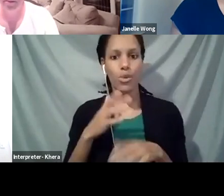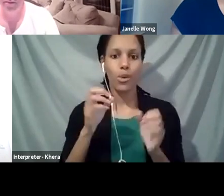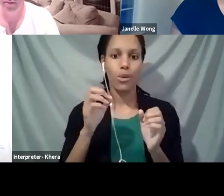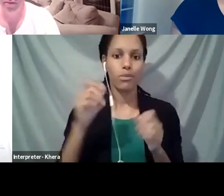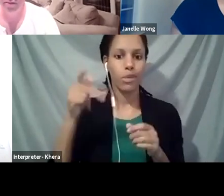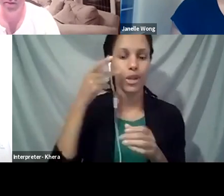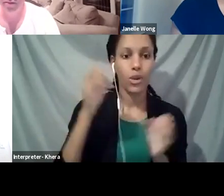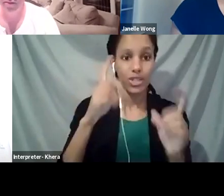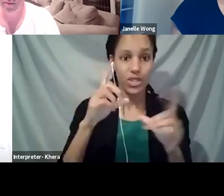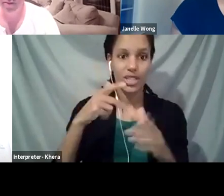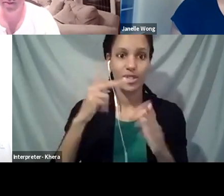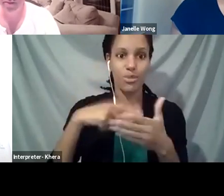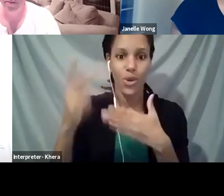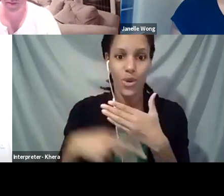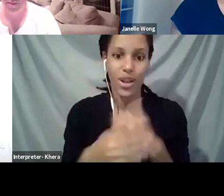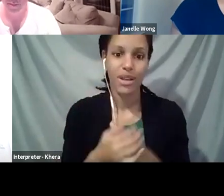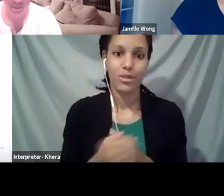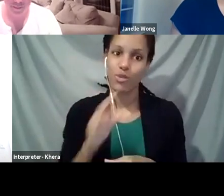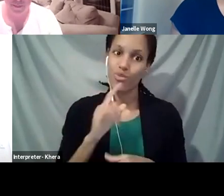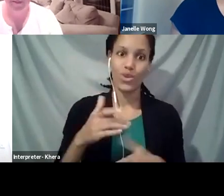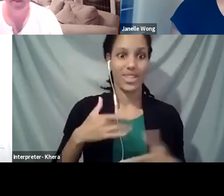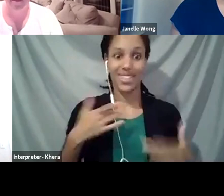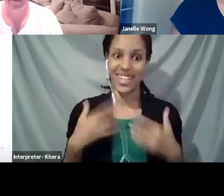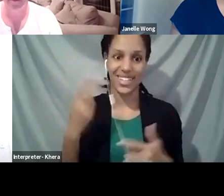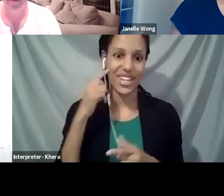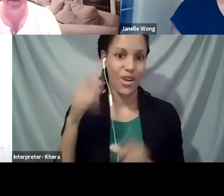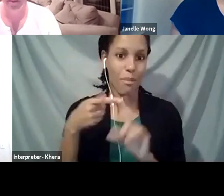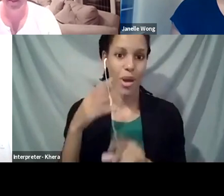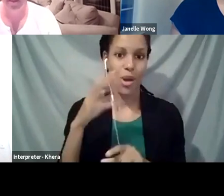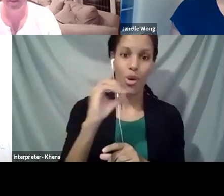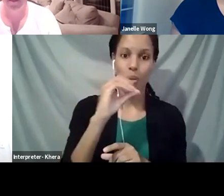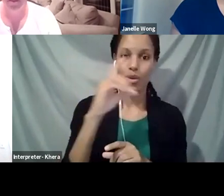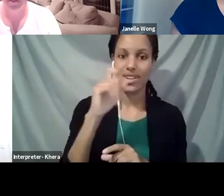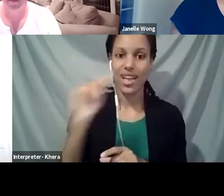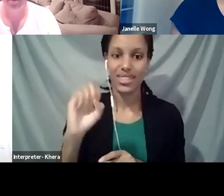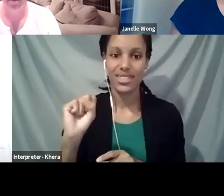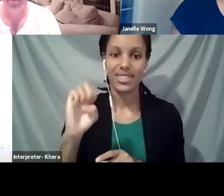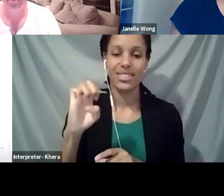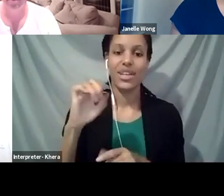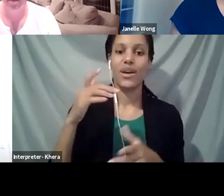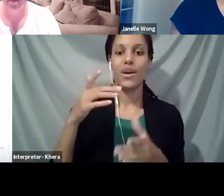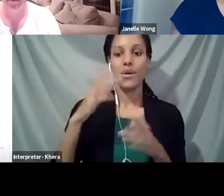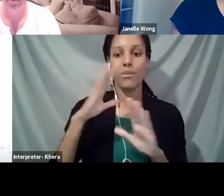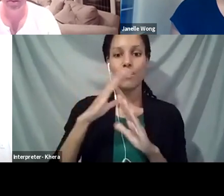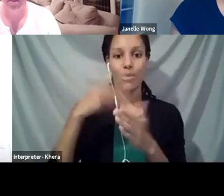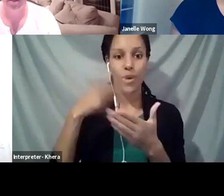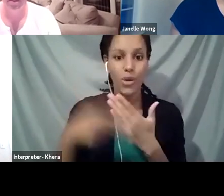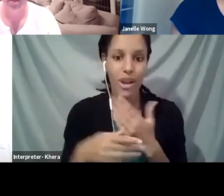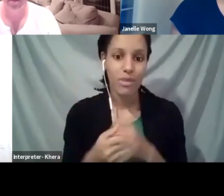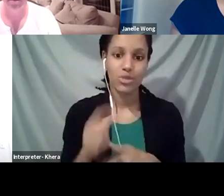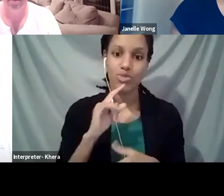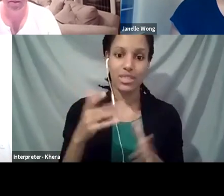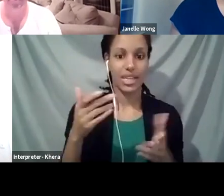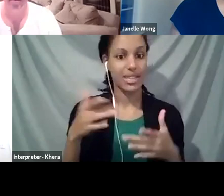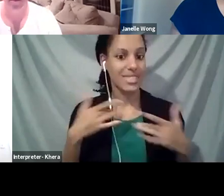is why I'm so excited to hear about Odette's curriculum, because we have a few people working on Hindutva 101 presentation in